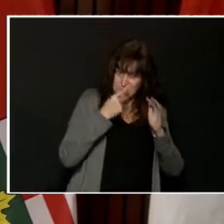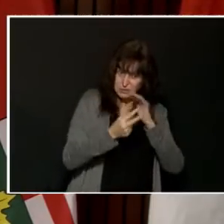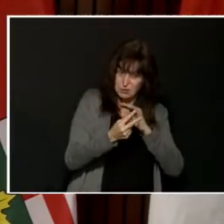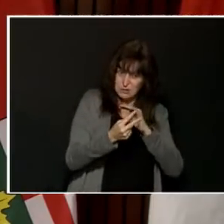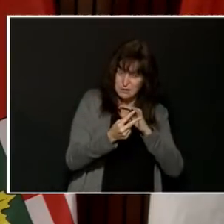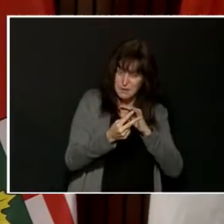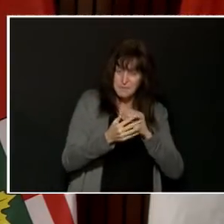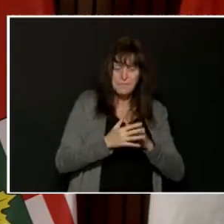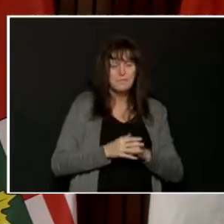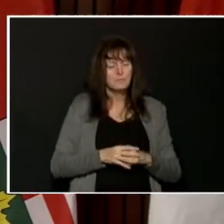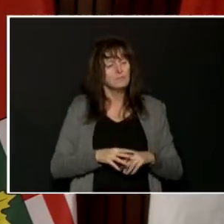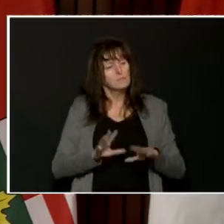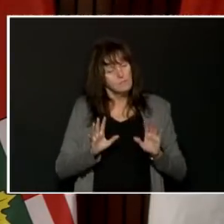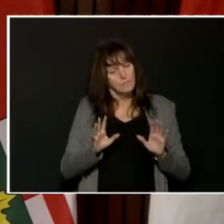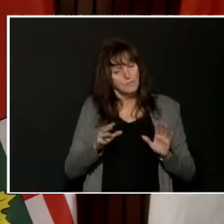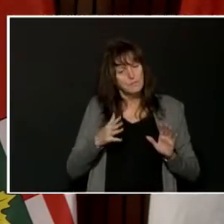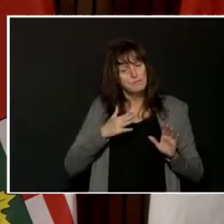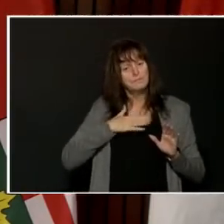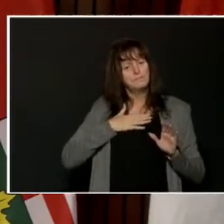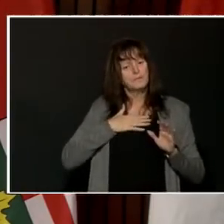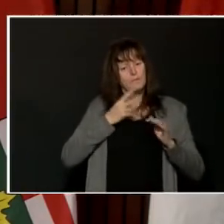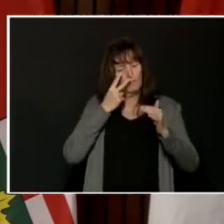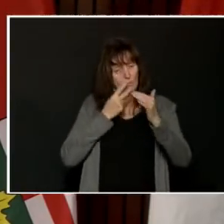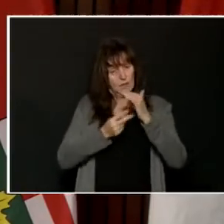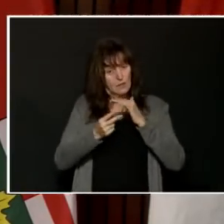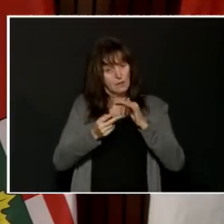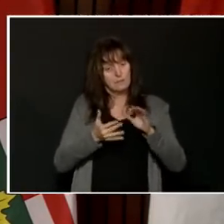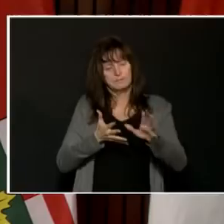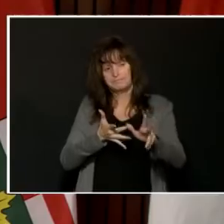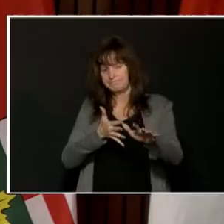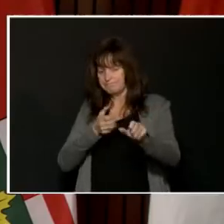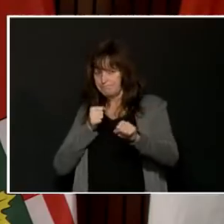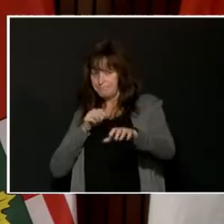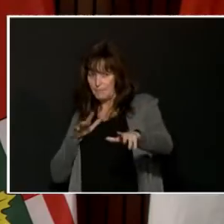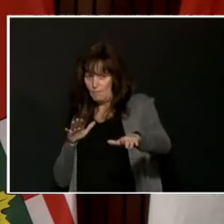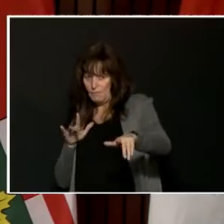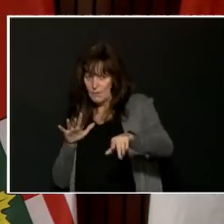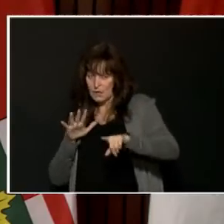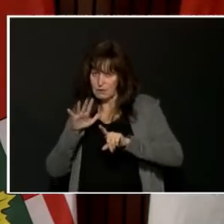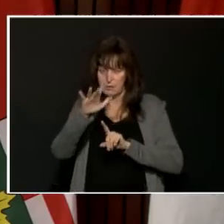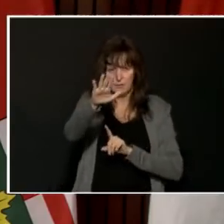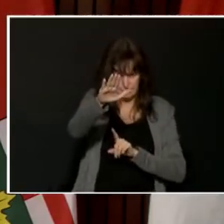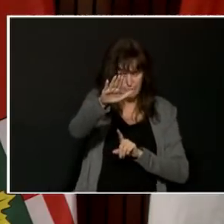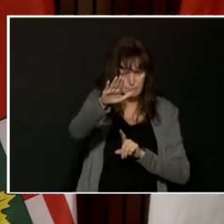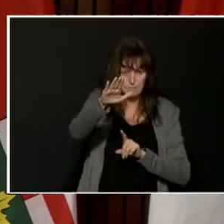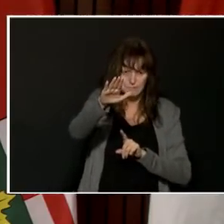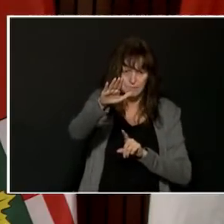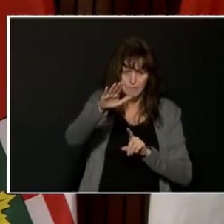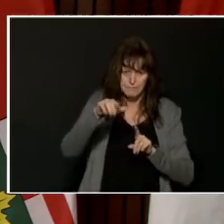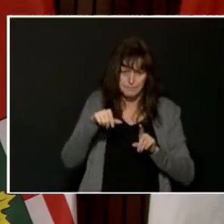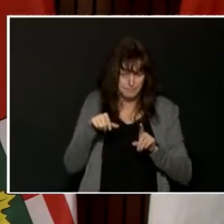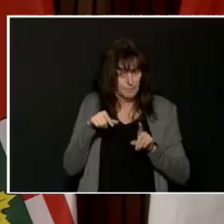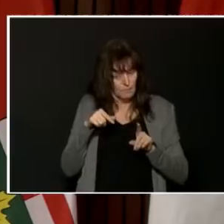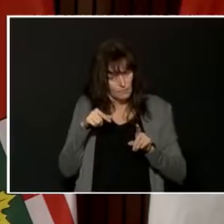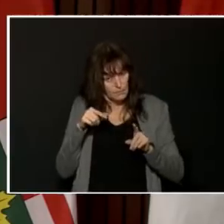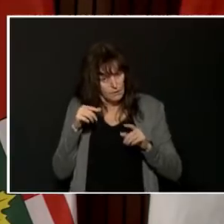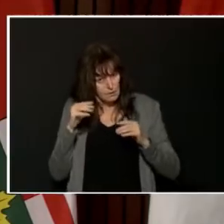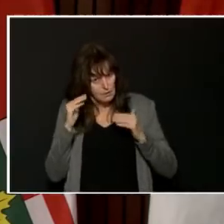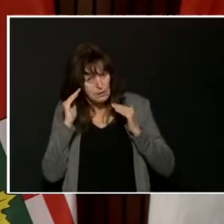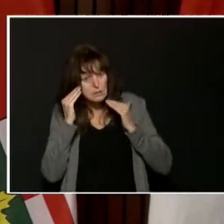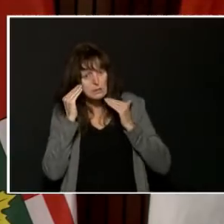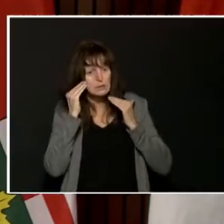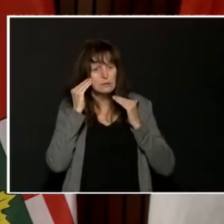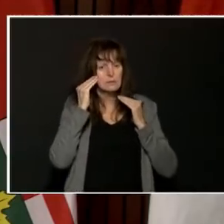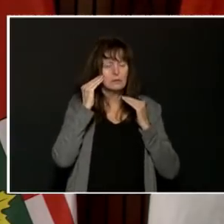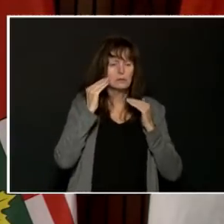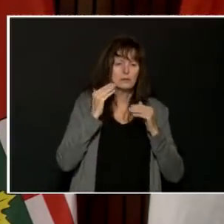remarkably rapid increase in the number of cases. And that in itself is worrisome. We don't know the relationship between this variant yet